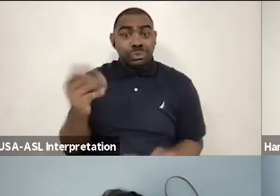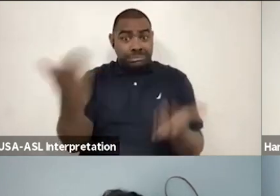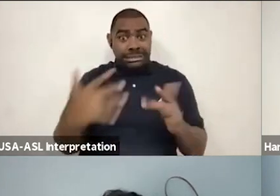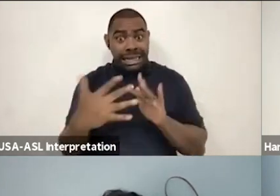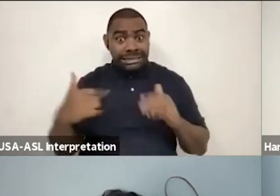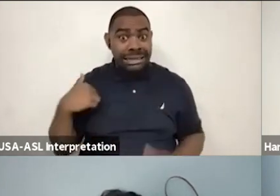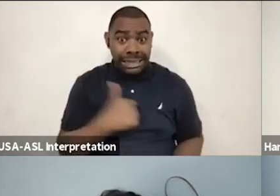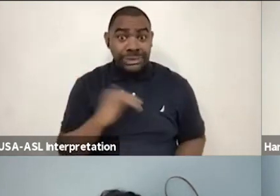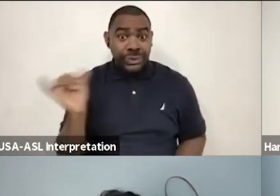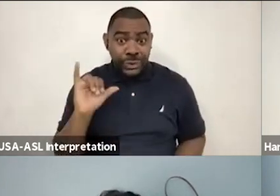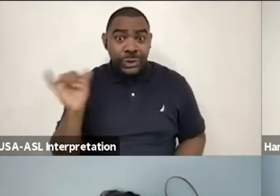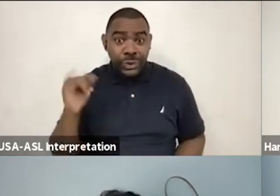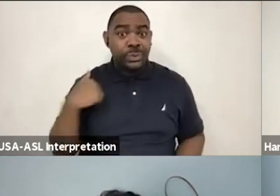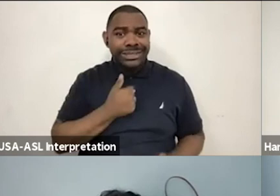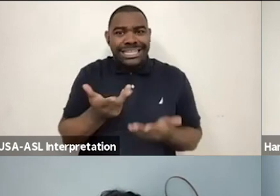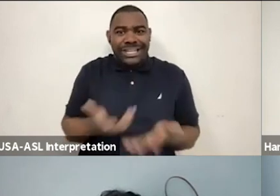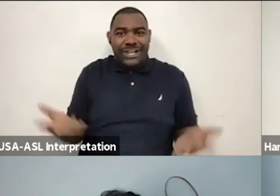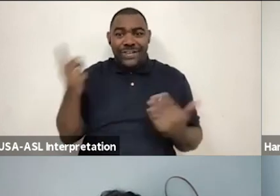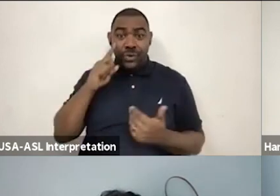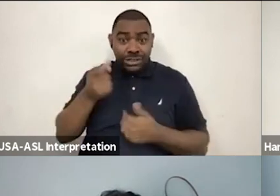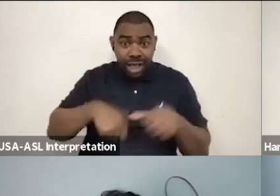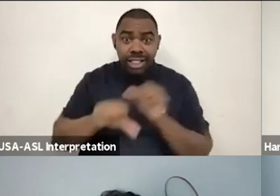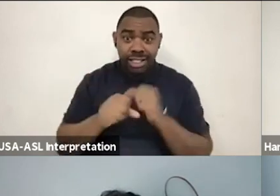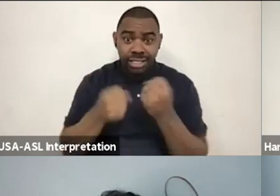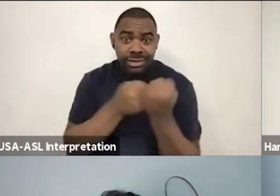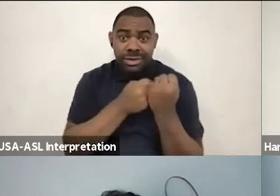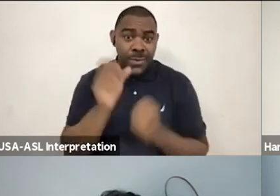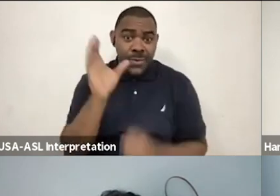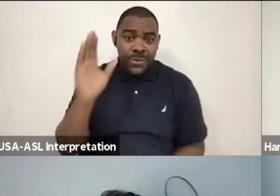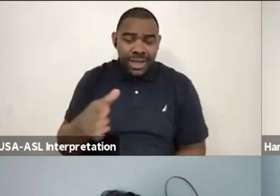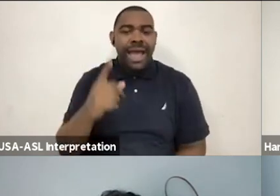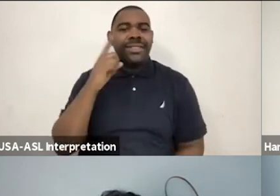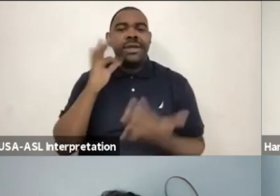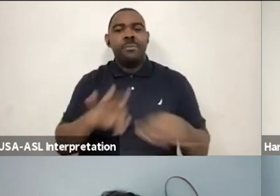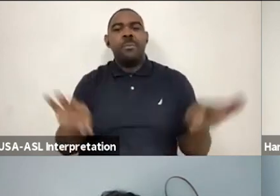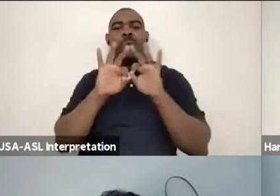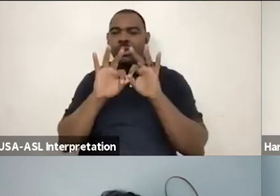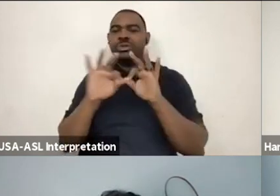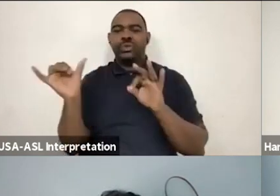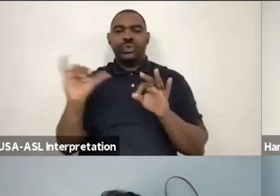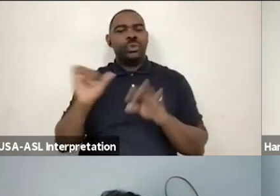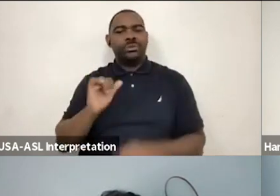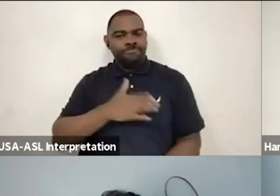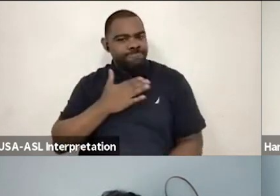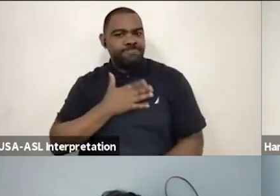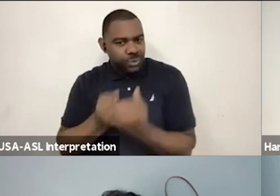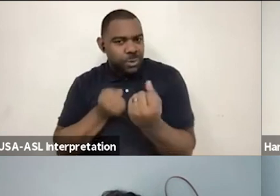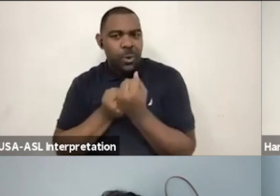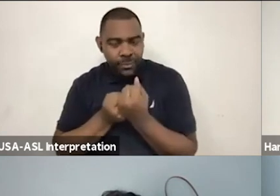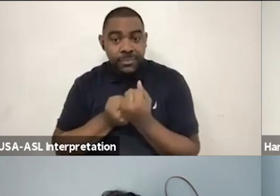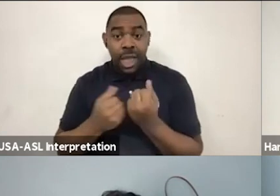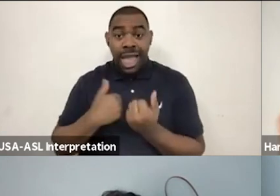please do reach out to us. We're all here for each other. And I think that's really key to partnering too.